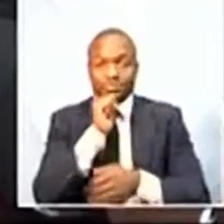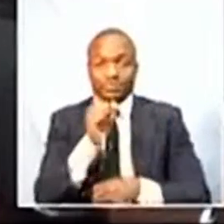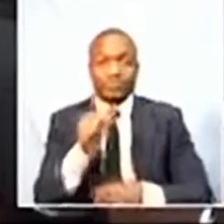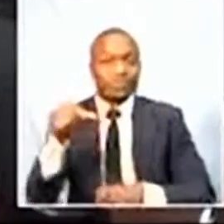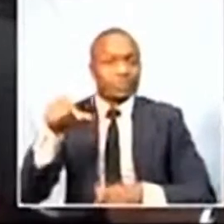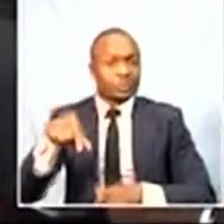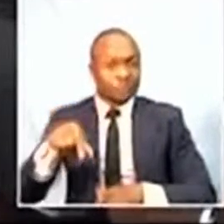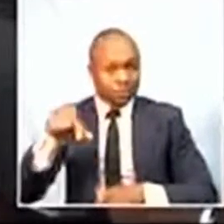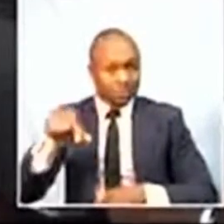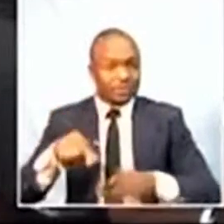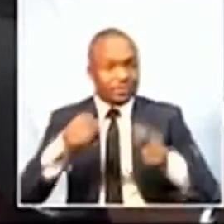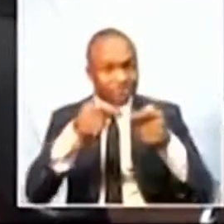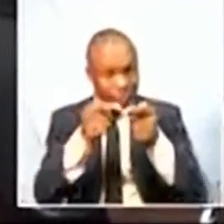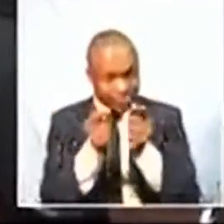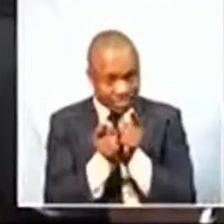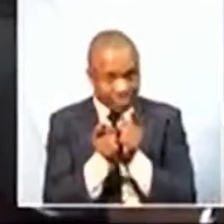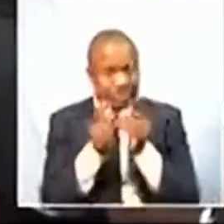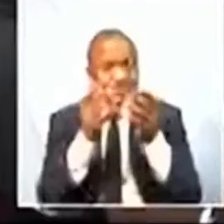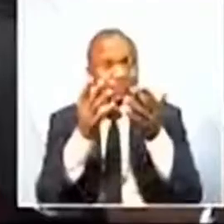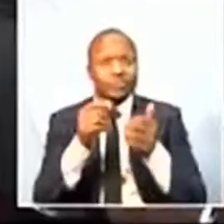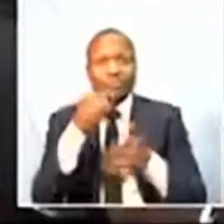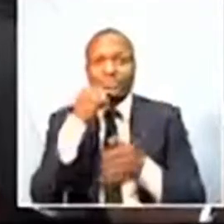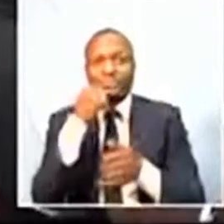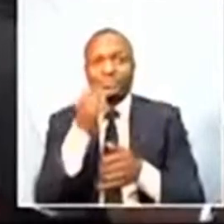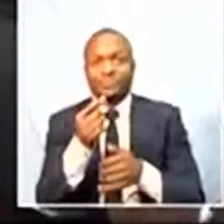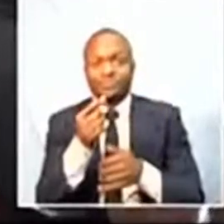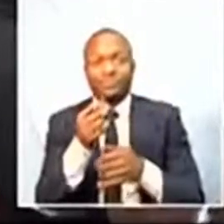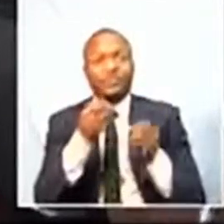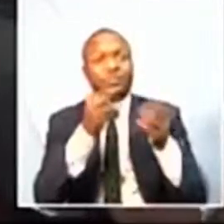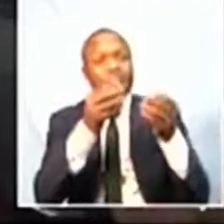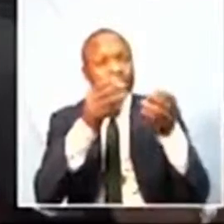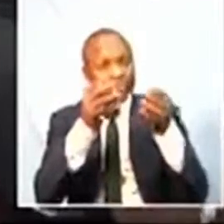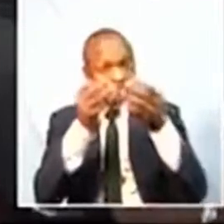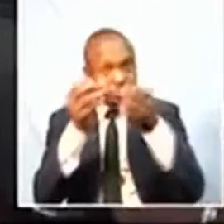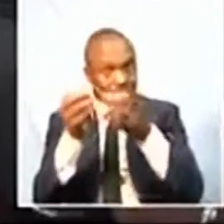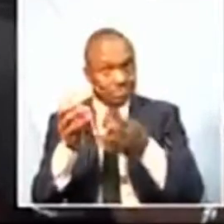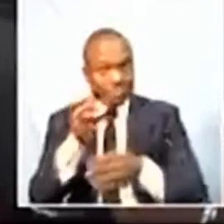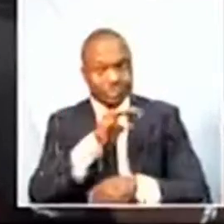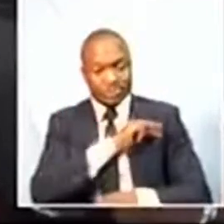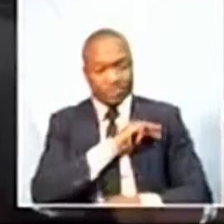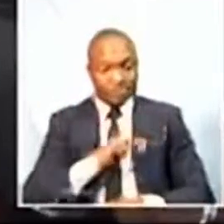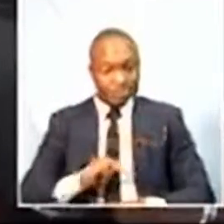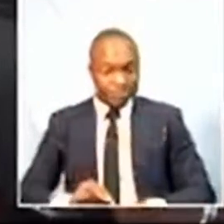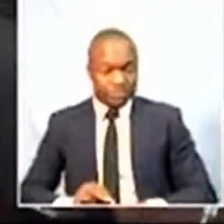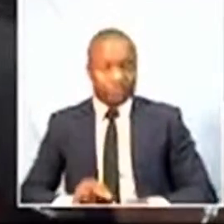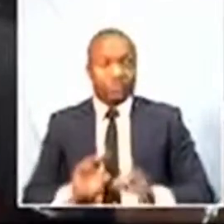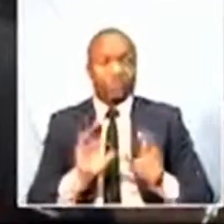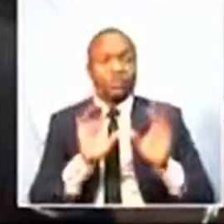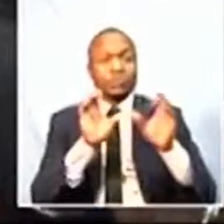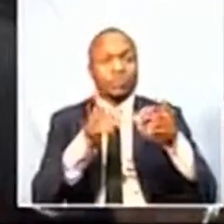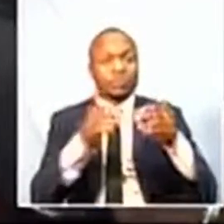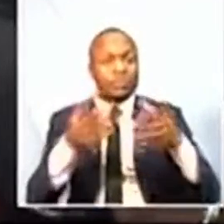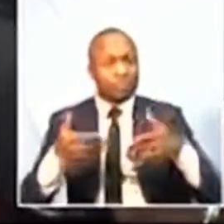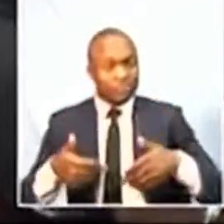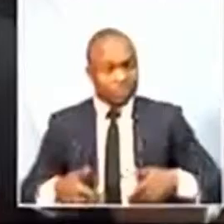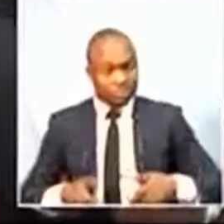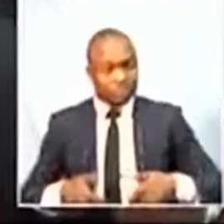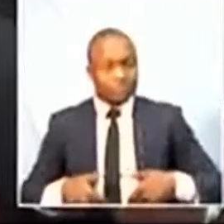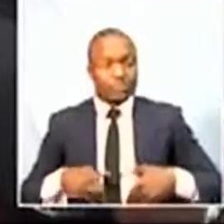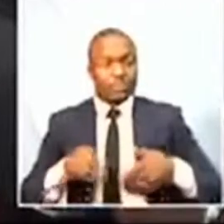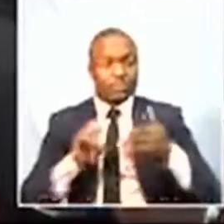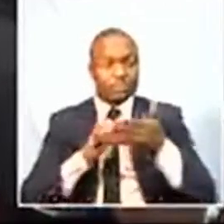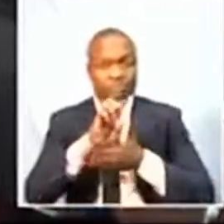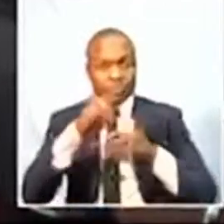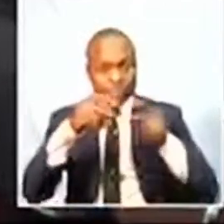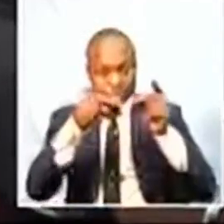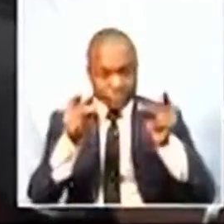groups. We wish to state that the majority membership of these clubs were youths, and executive positions were